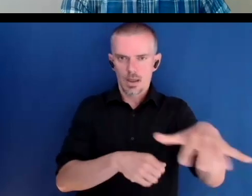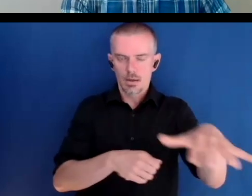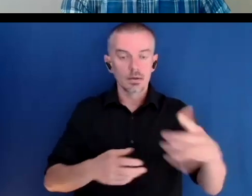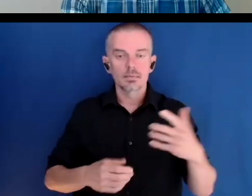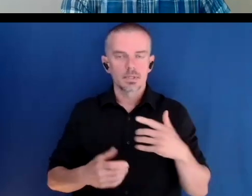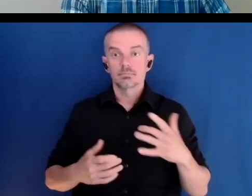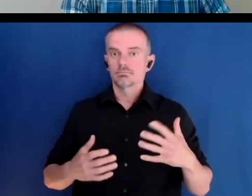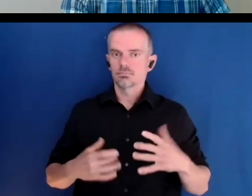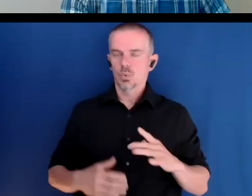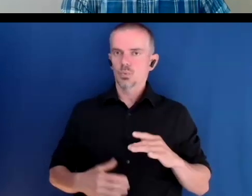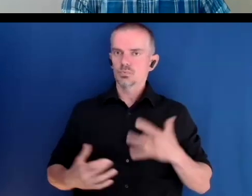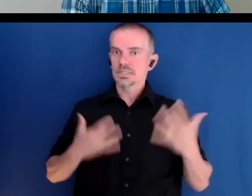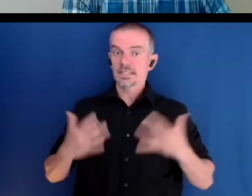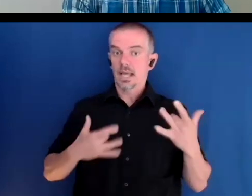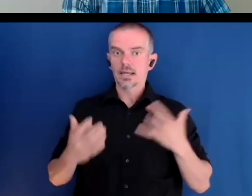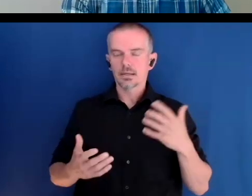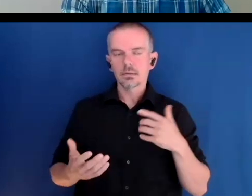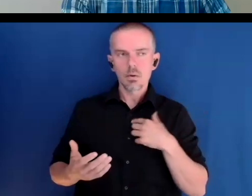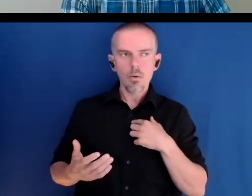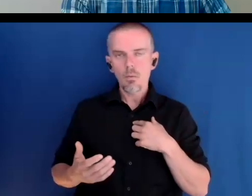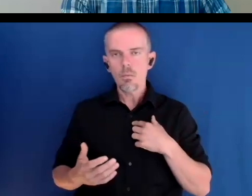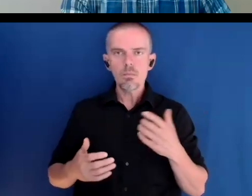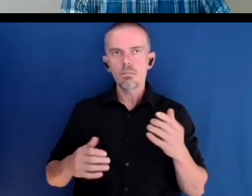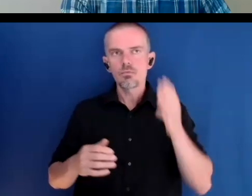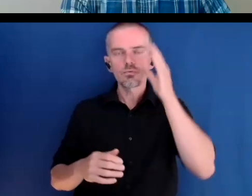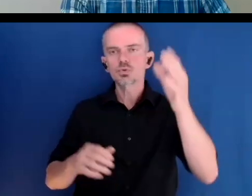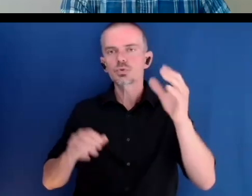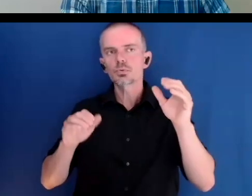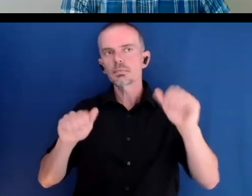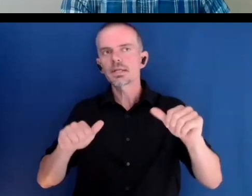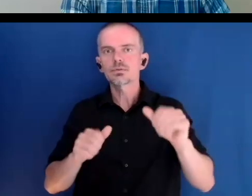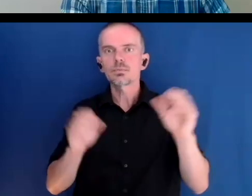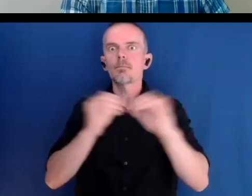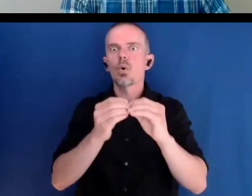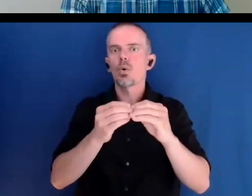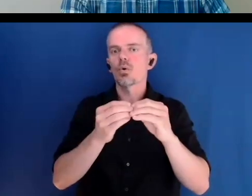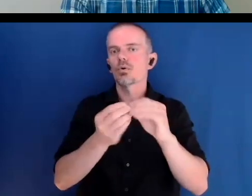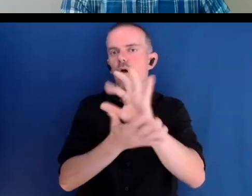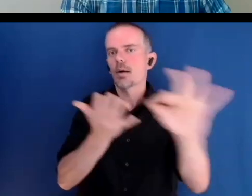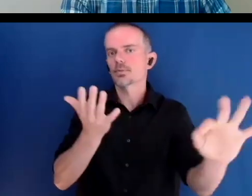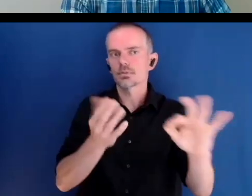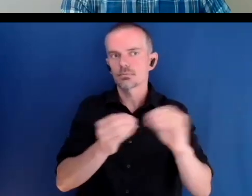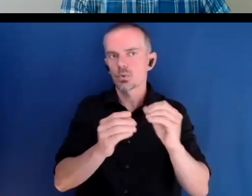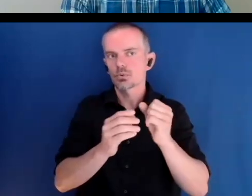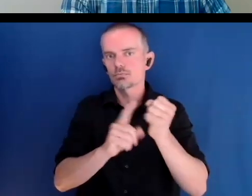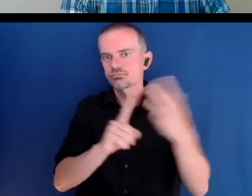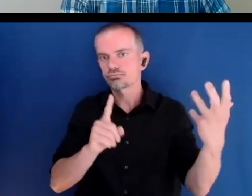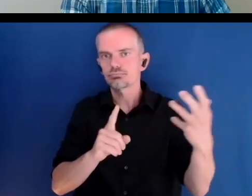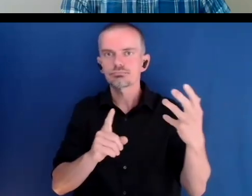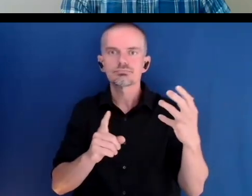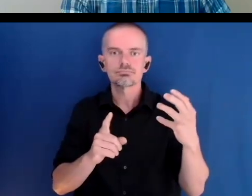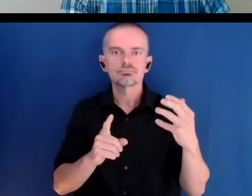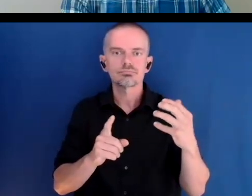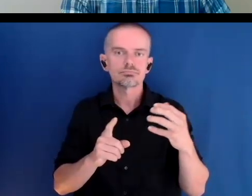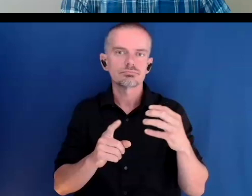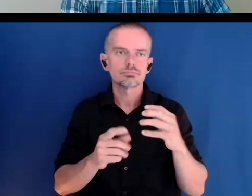exciting or intriguing to us just in terms of the potential to be able to expand on that and utilize that in more and more places and addressing